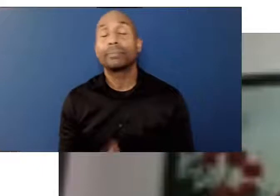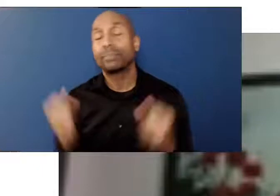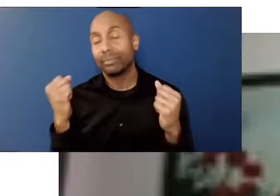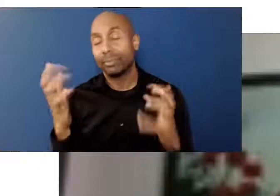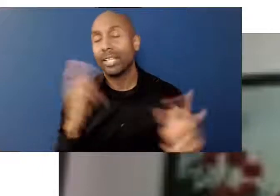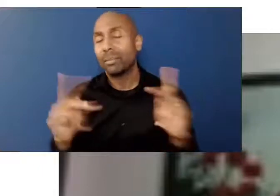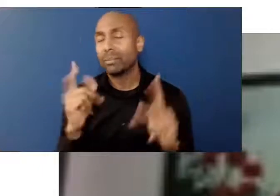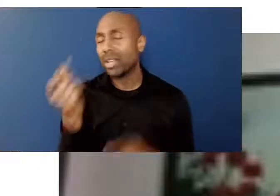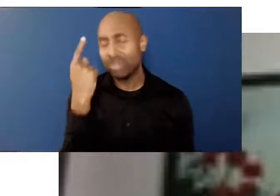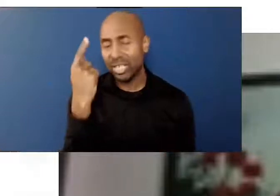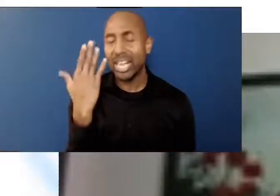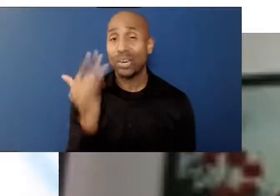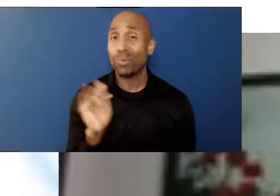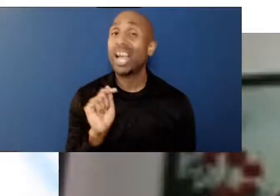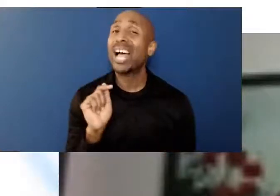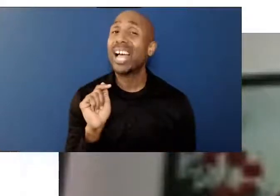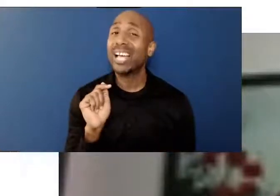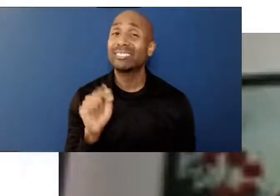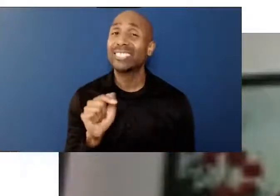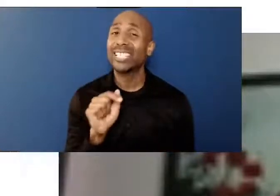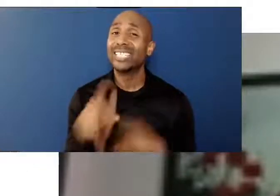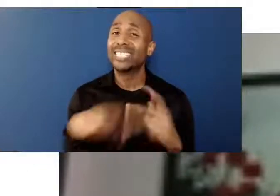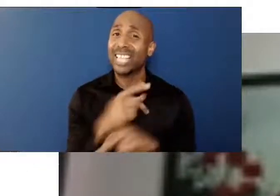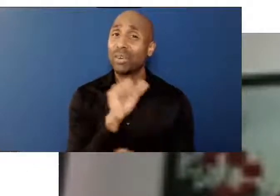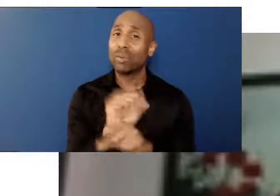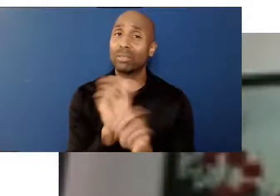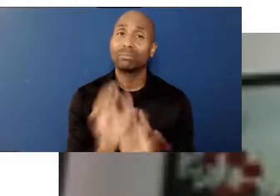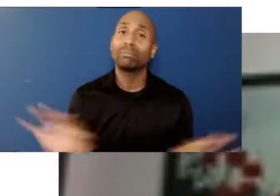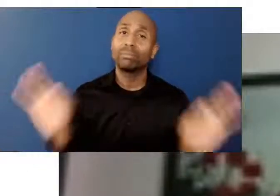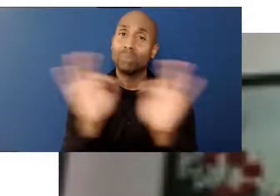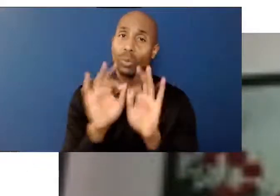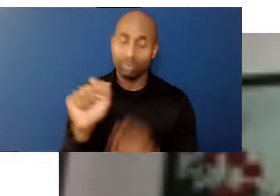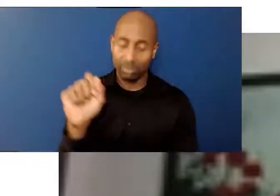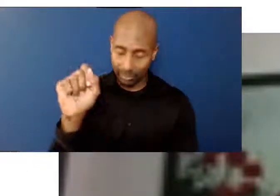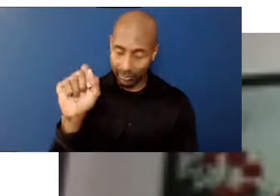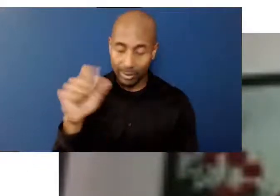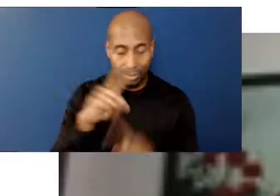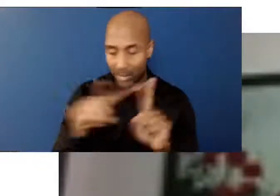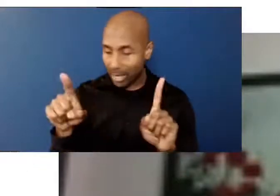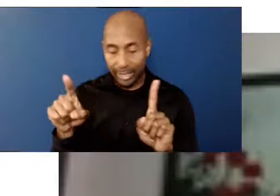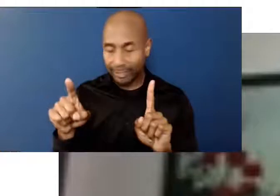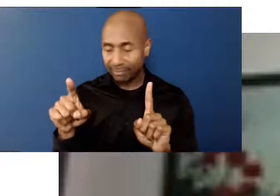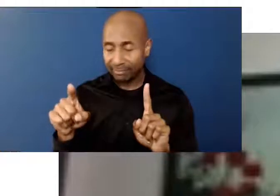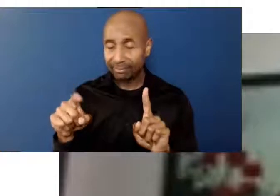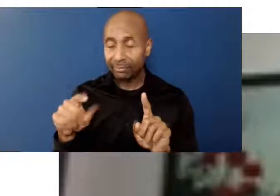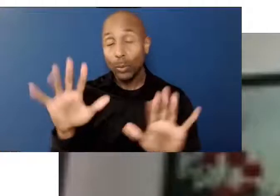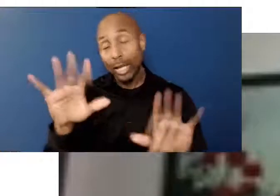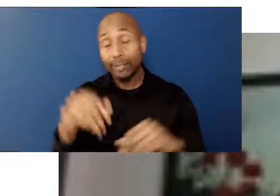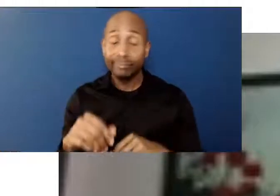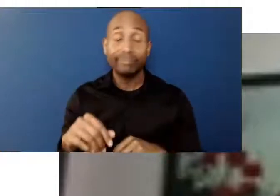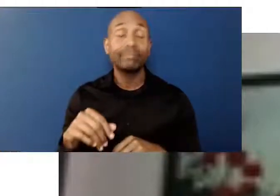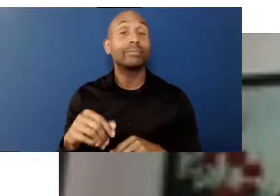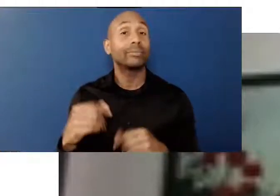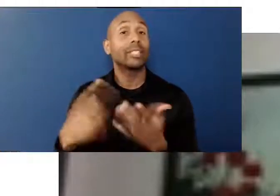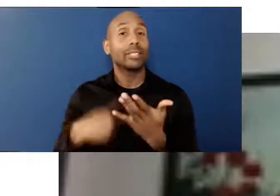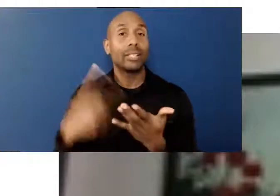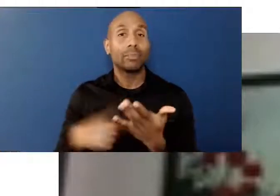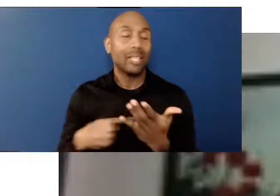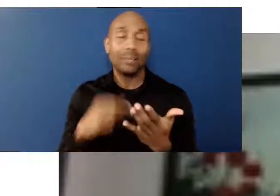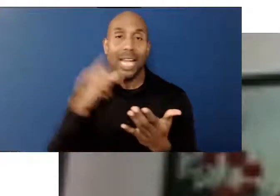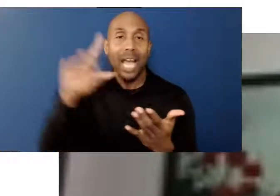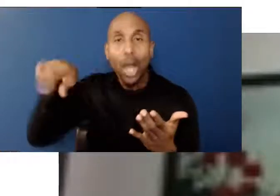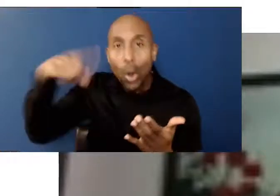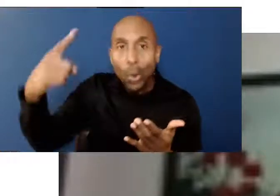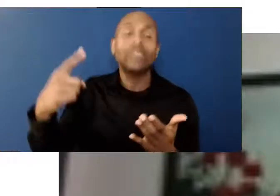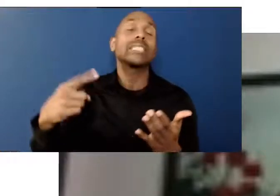understand why this work is important, but it sometimes goes beyond it being a human right,